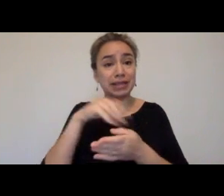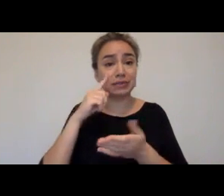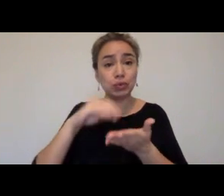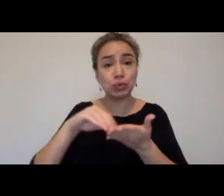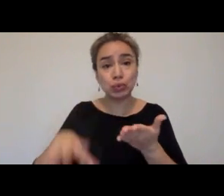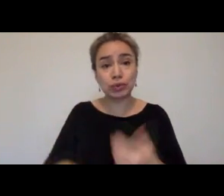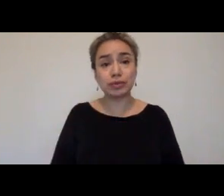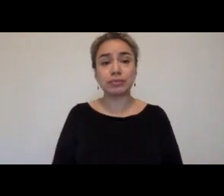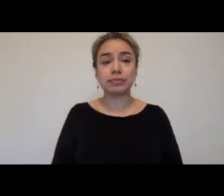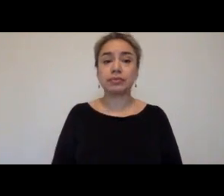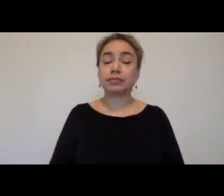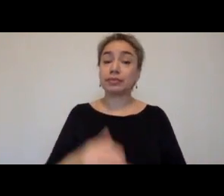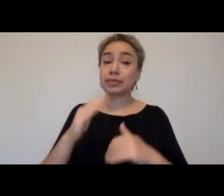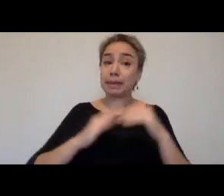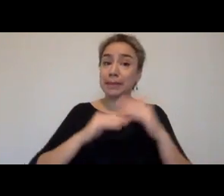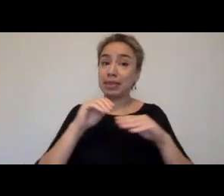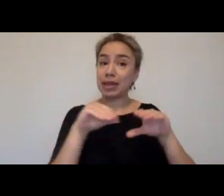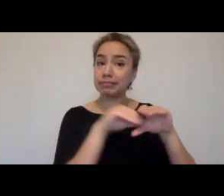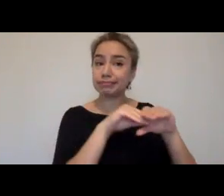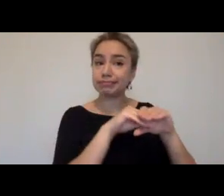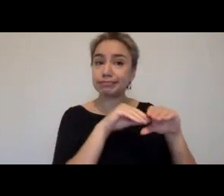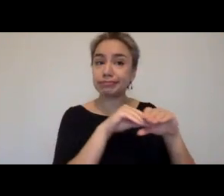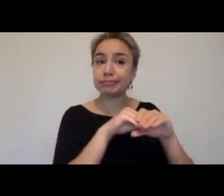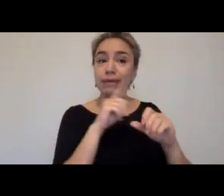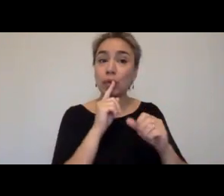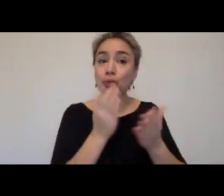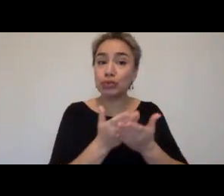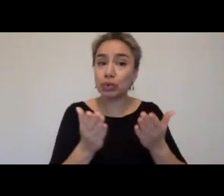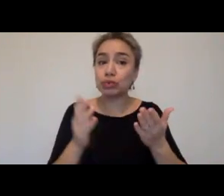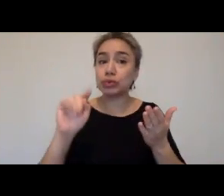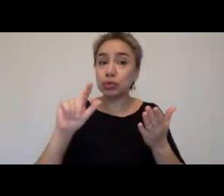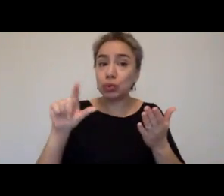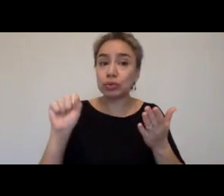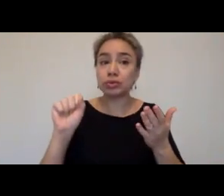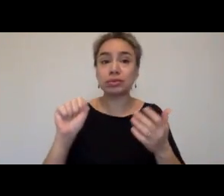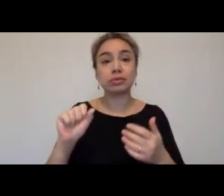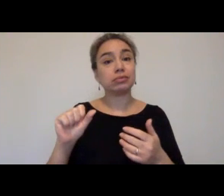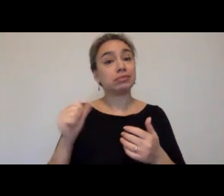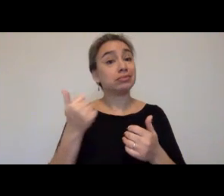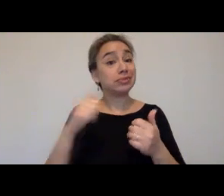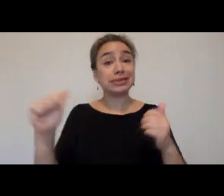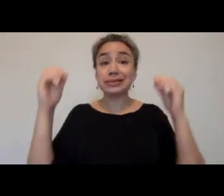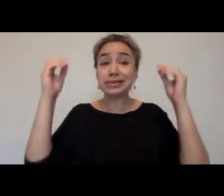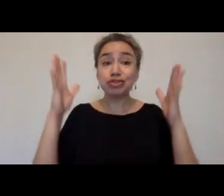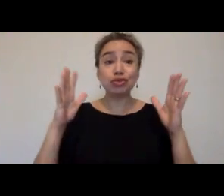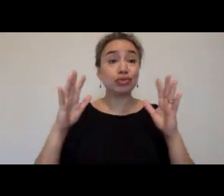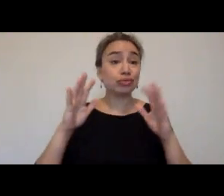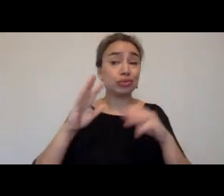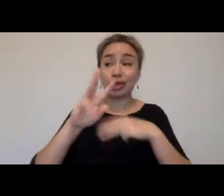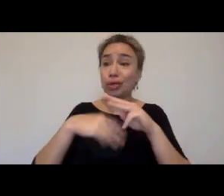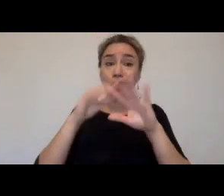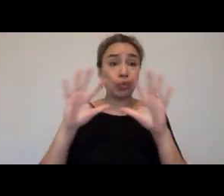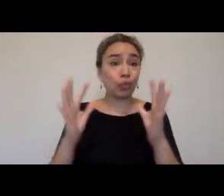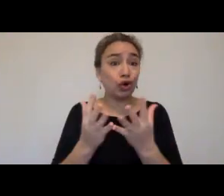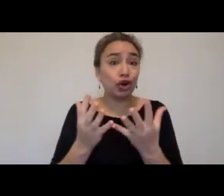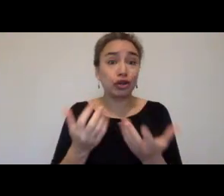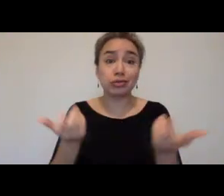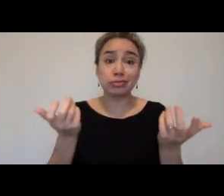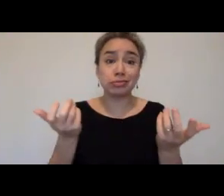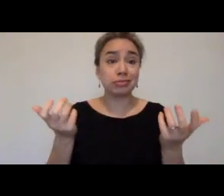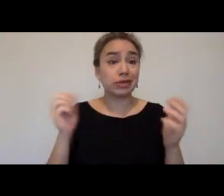repository of these resources and tools so that instructors around the world can use them, and to bring in guest